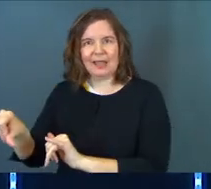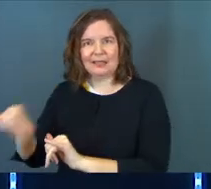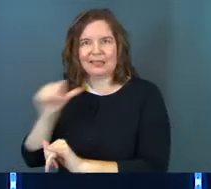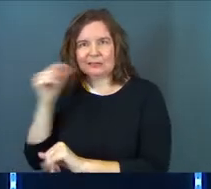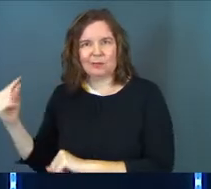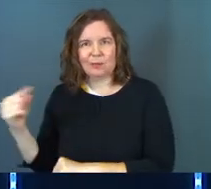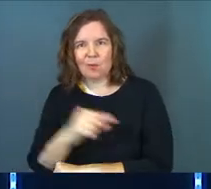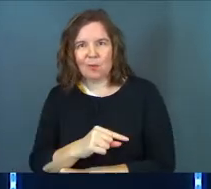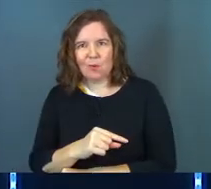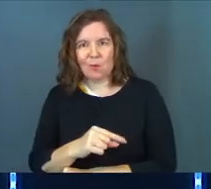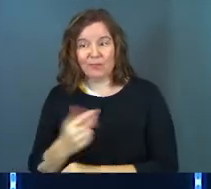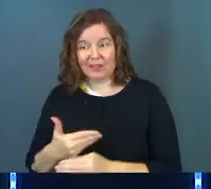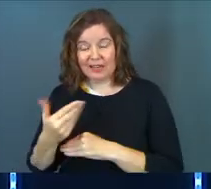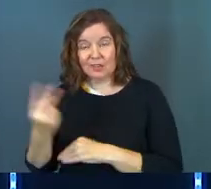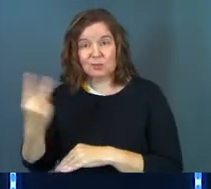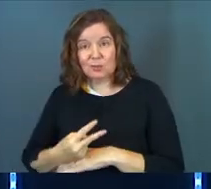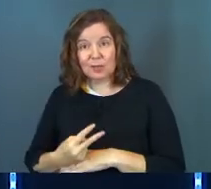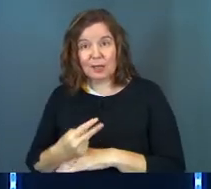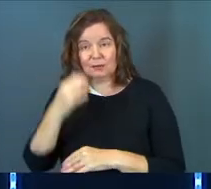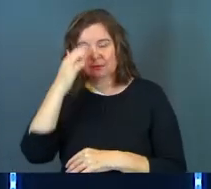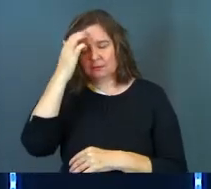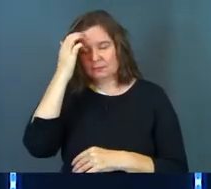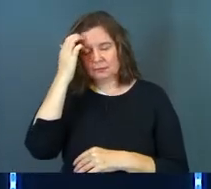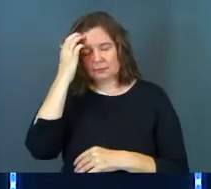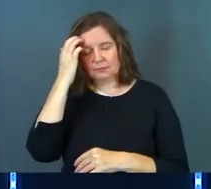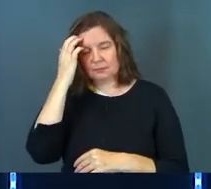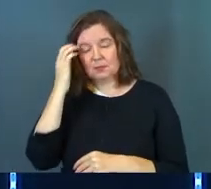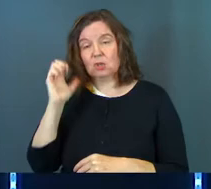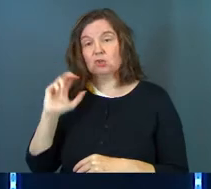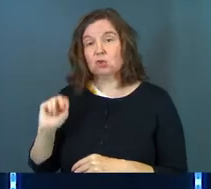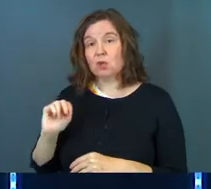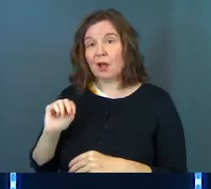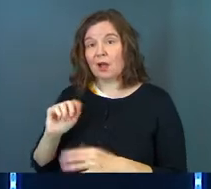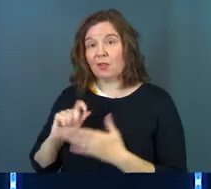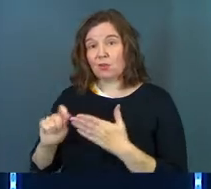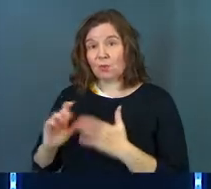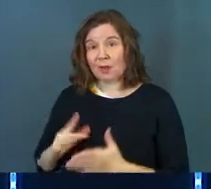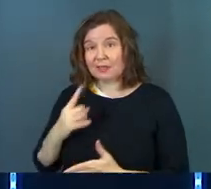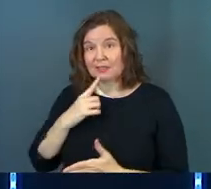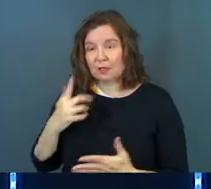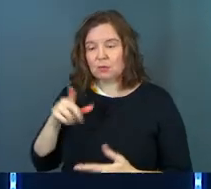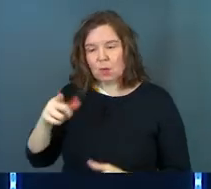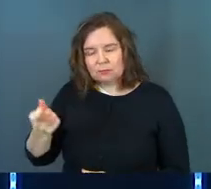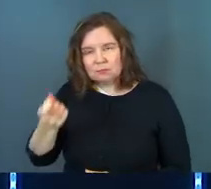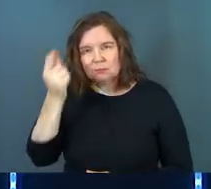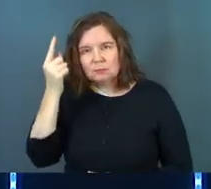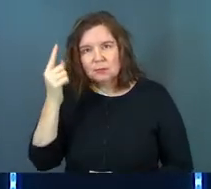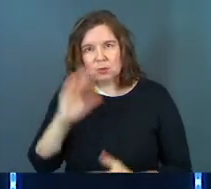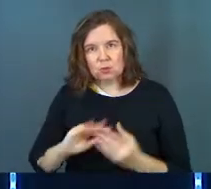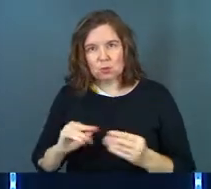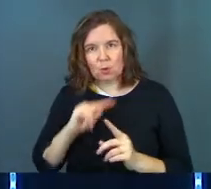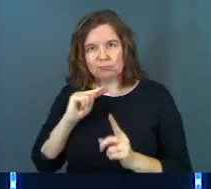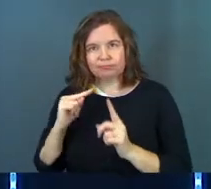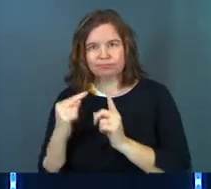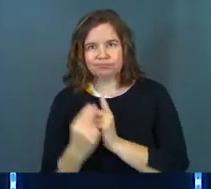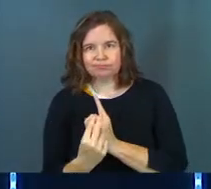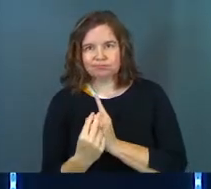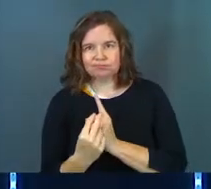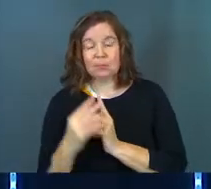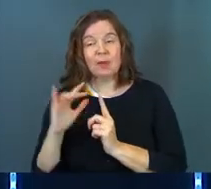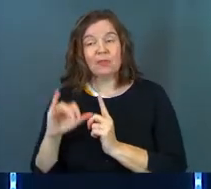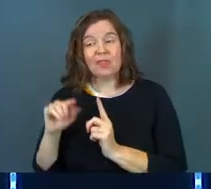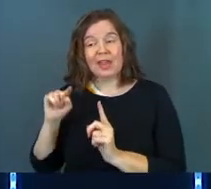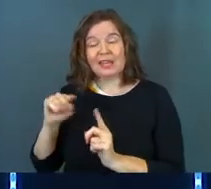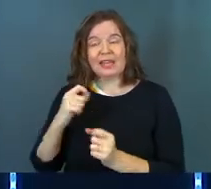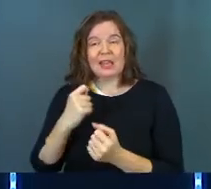he was for the next 2 days. And what John is saying, the gospel writer is saying, is he's like, you've got to understand this story through the lens of the